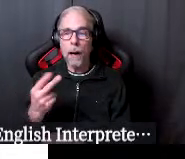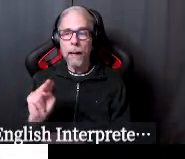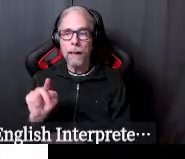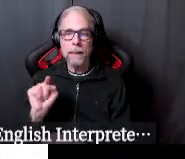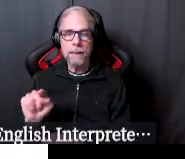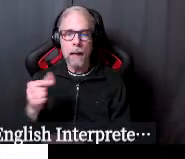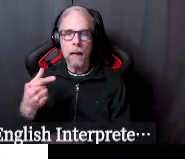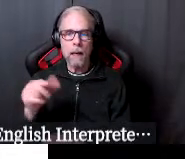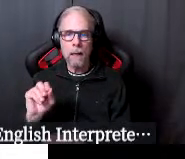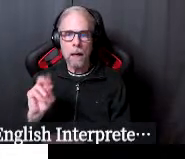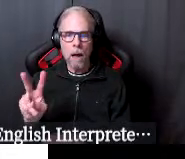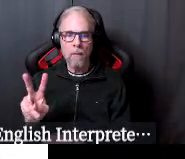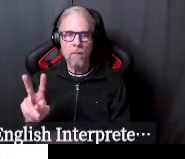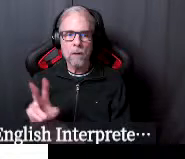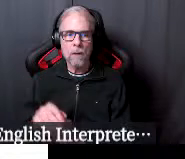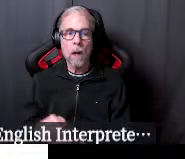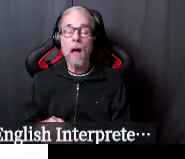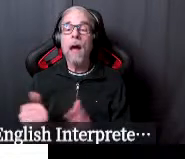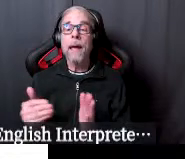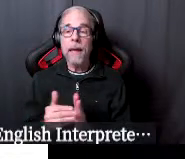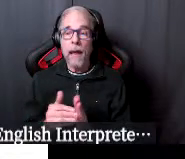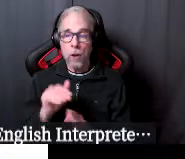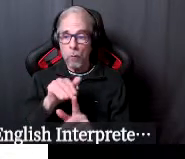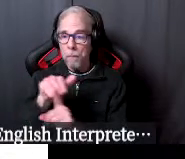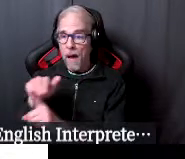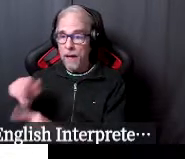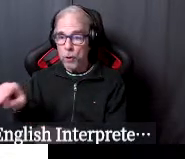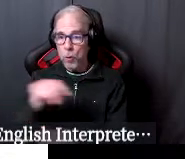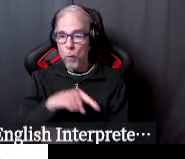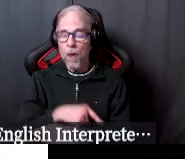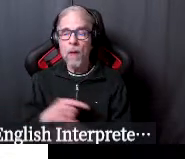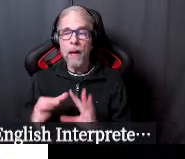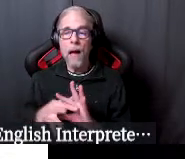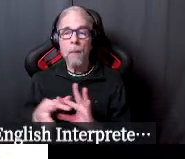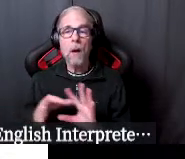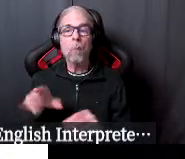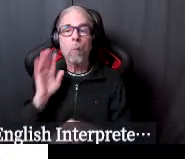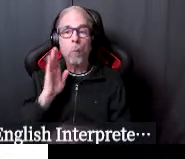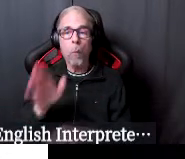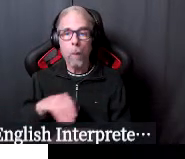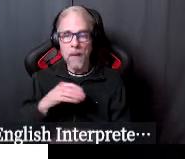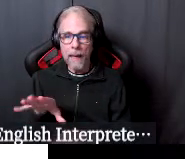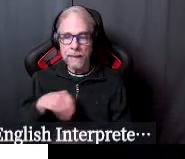oprd.publiccomment@oprd.oregon.gov. Again, just to remind everybody that the comments will be accepted